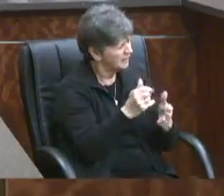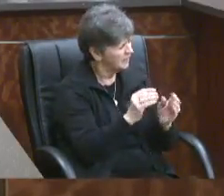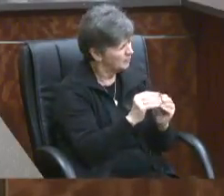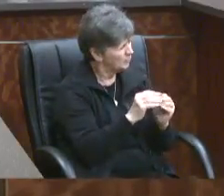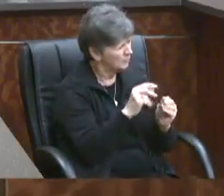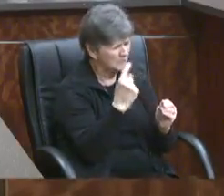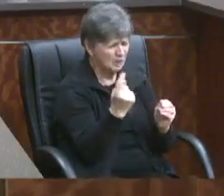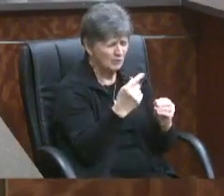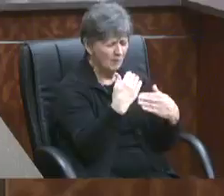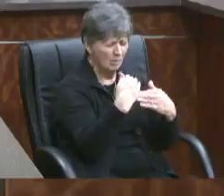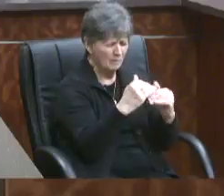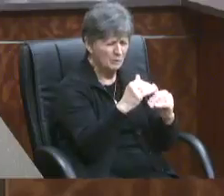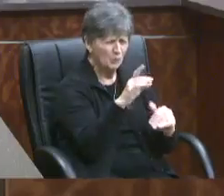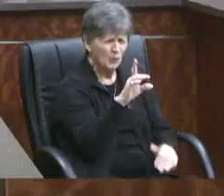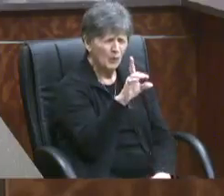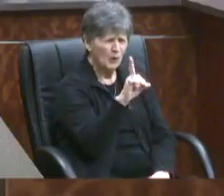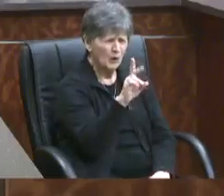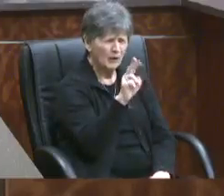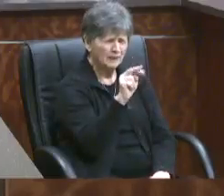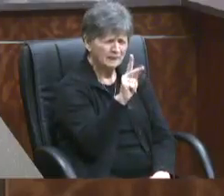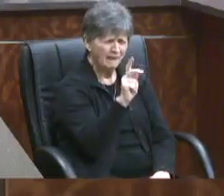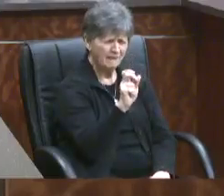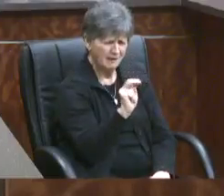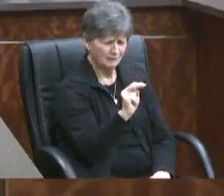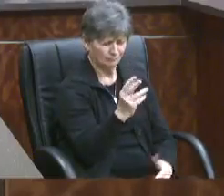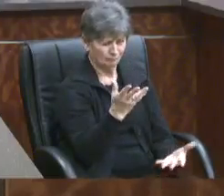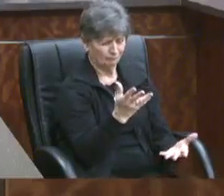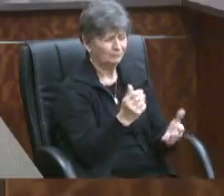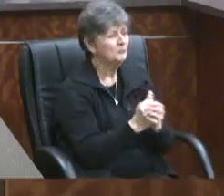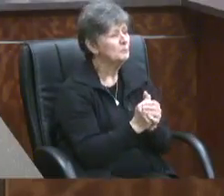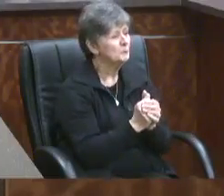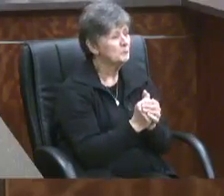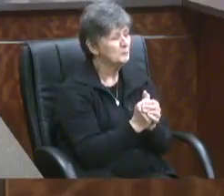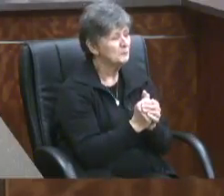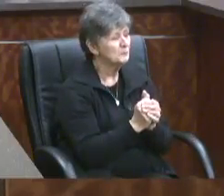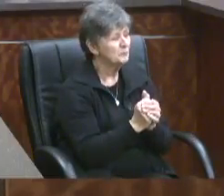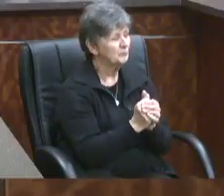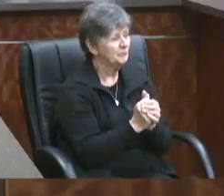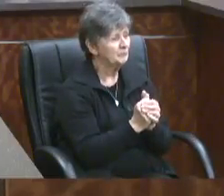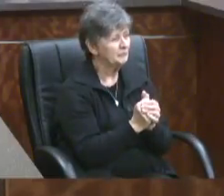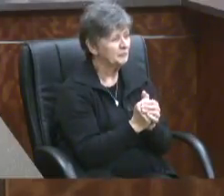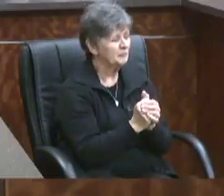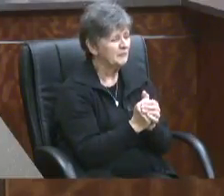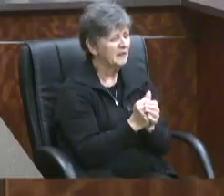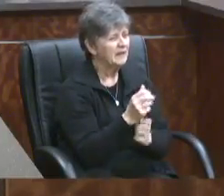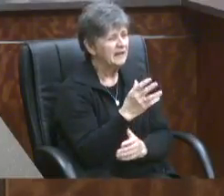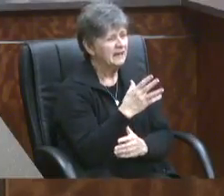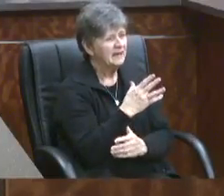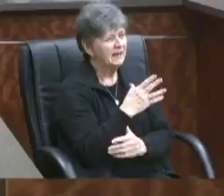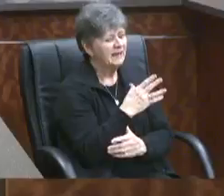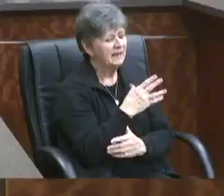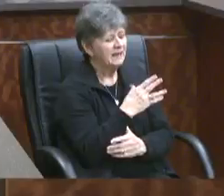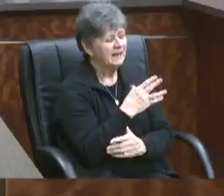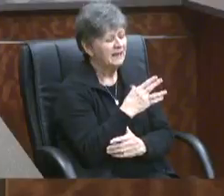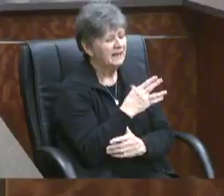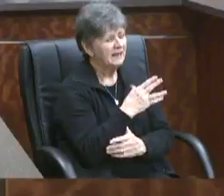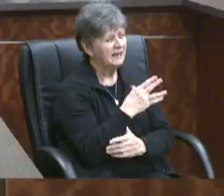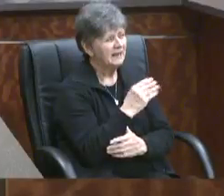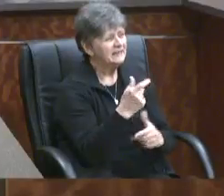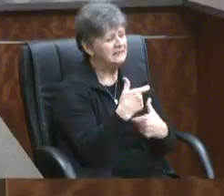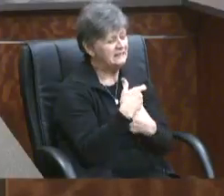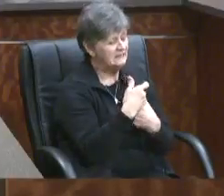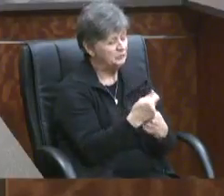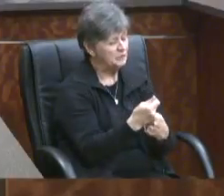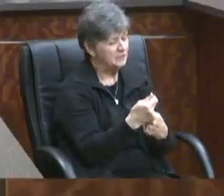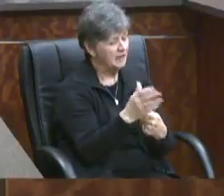Dunkin'. And it's Dunkin' in Laurel. And it's interesting. Their emphasis